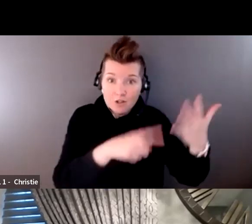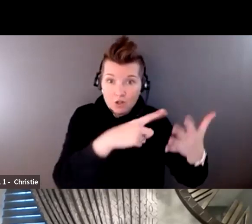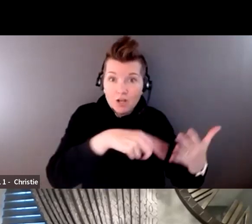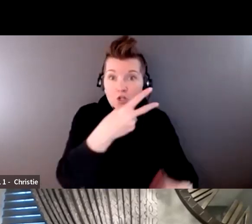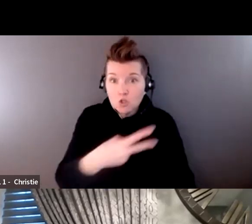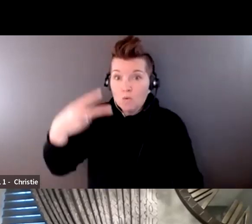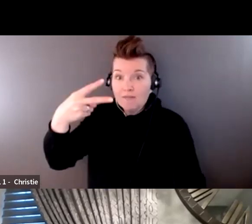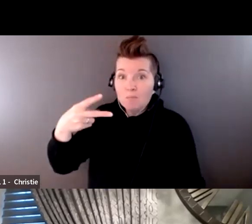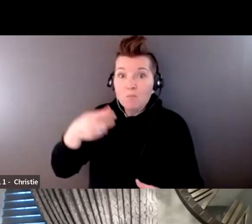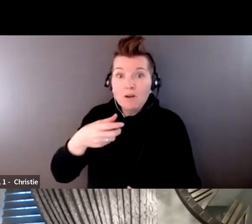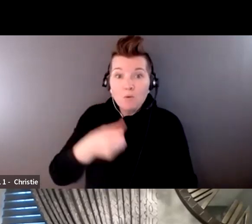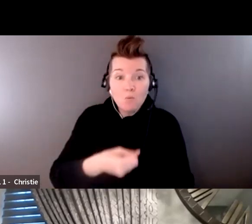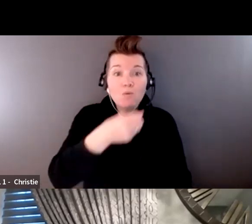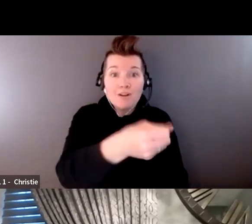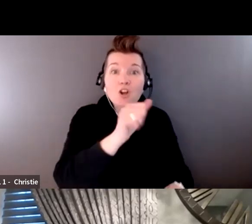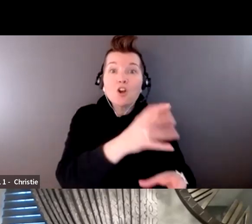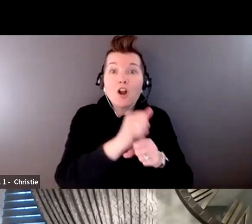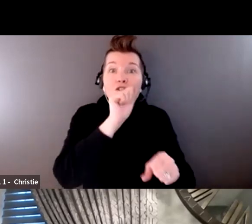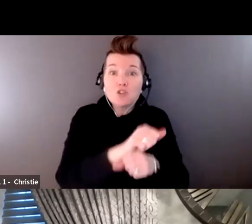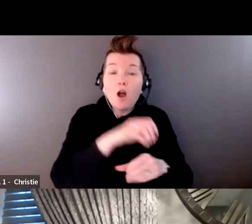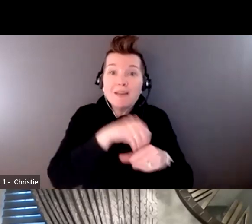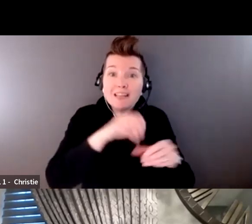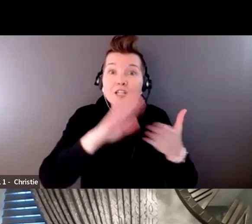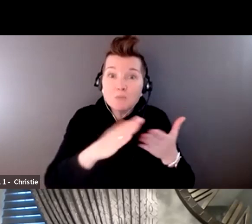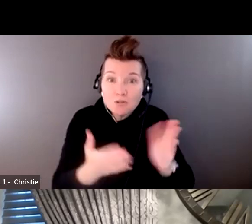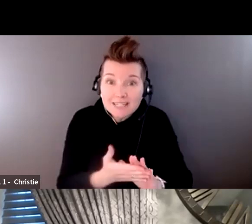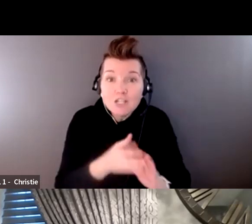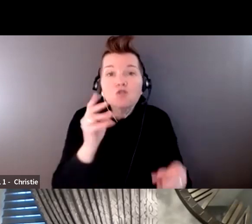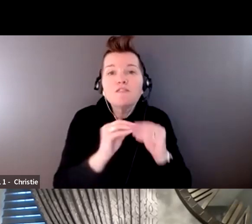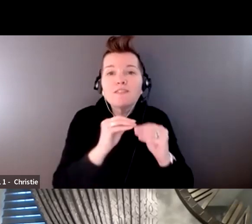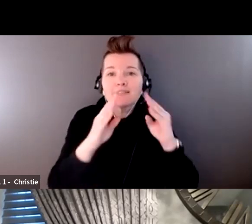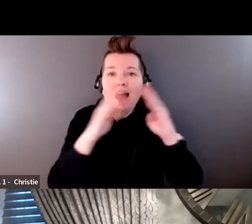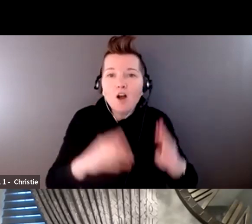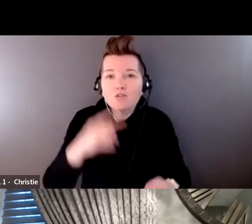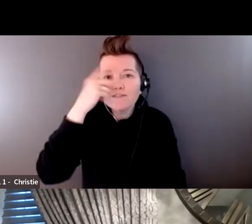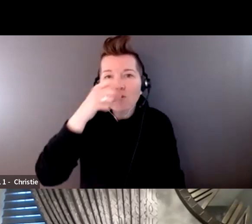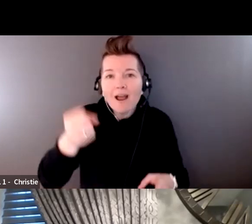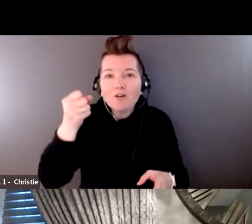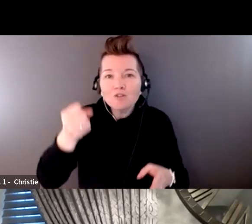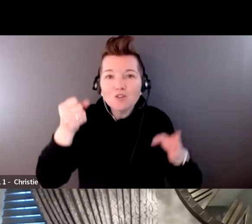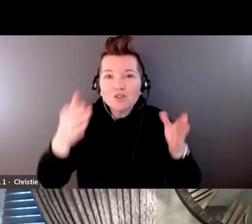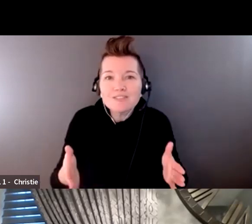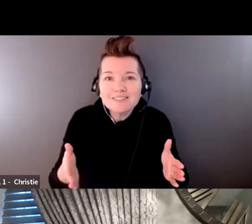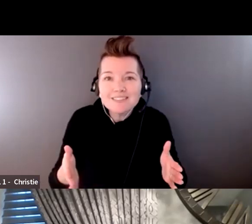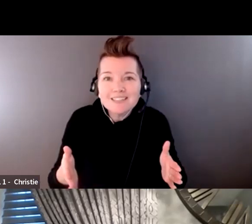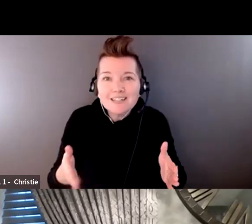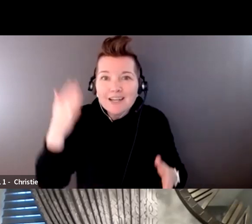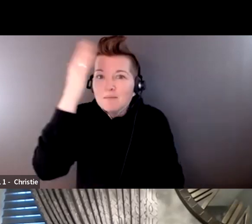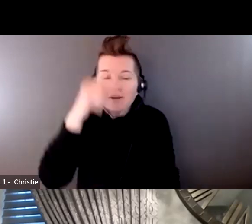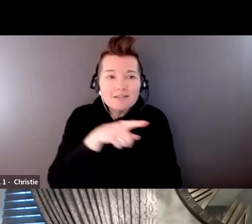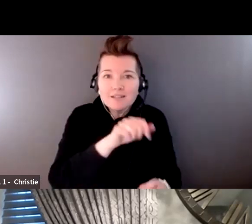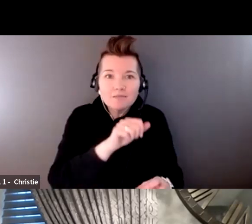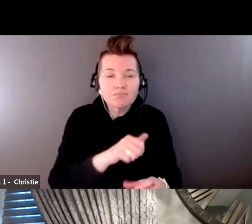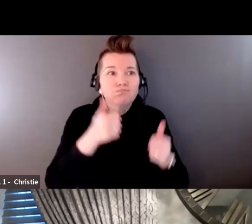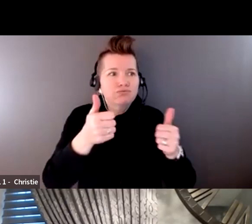fixing up houses for the elders that live there. And so that was part of, because they were doing such a great job and they were